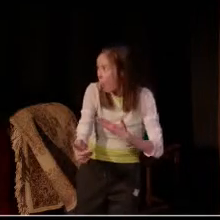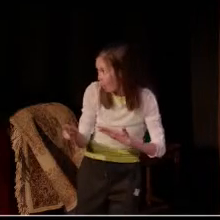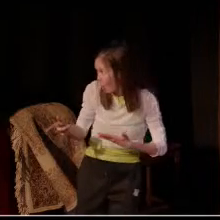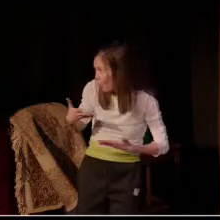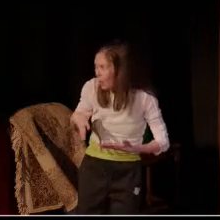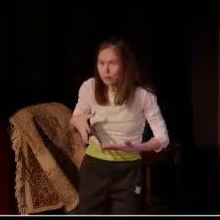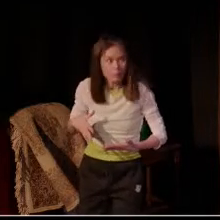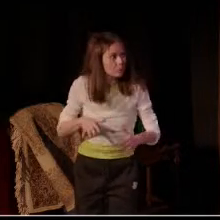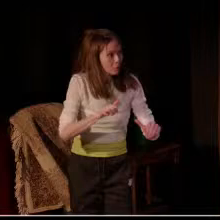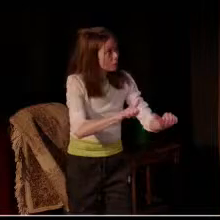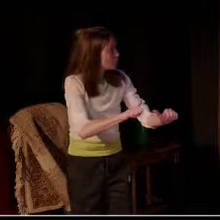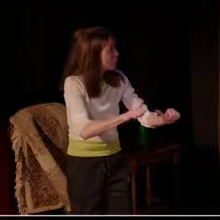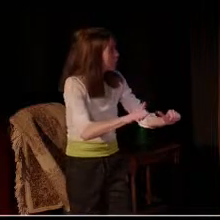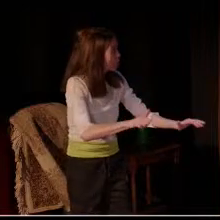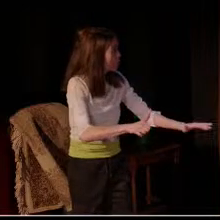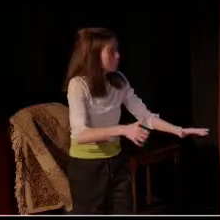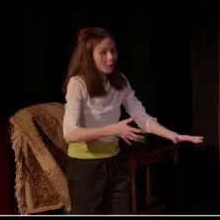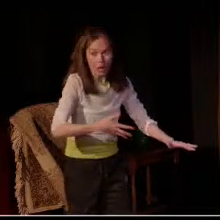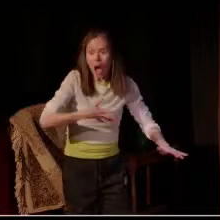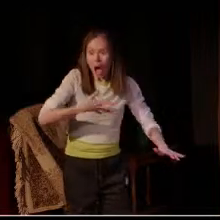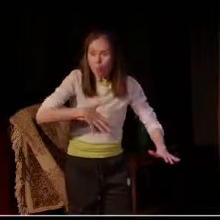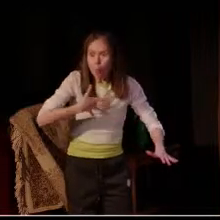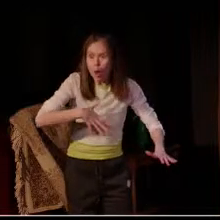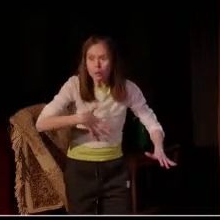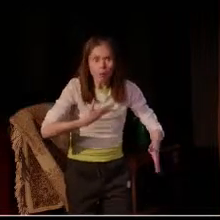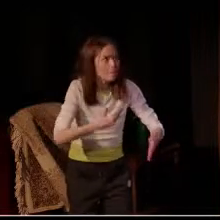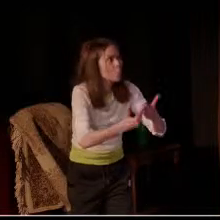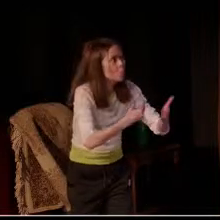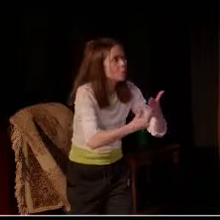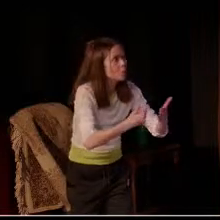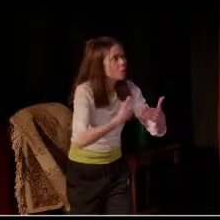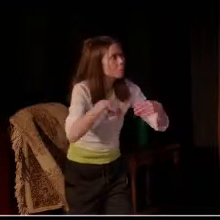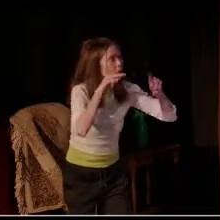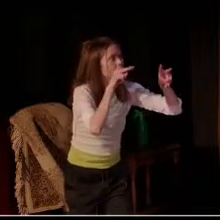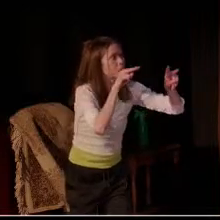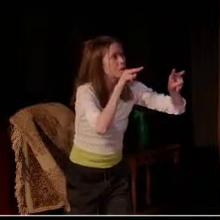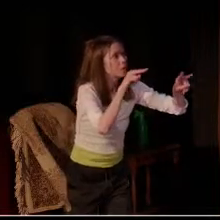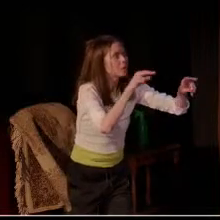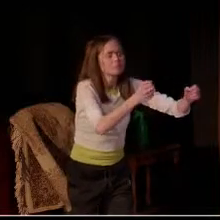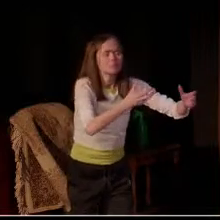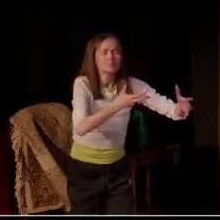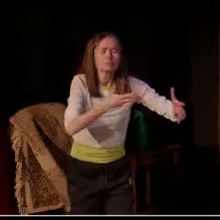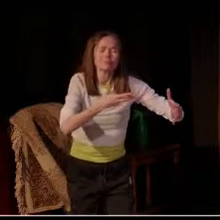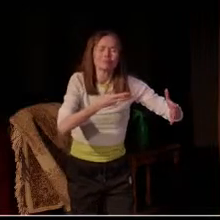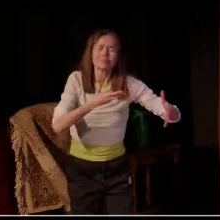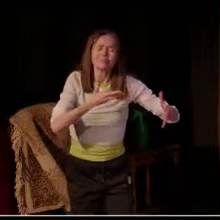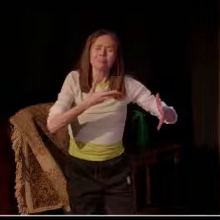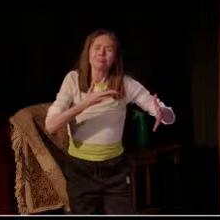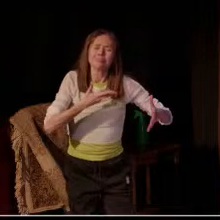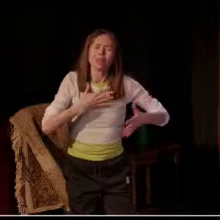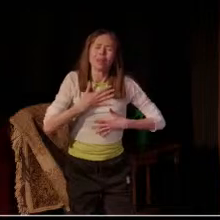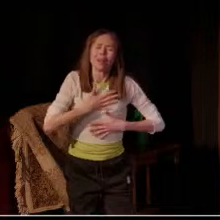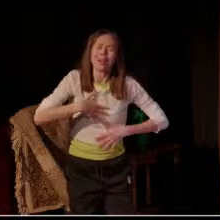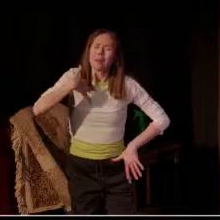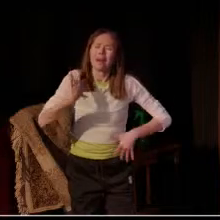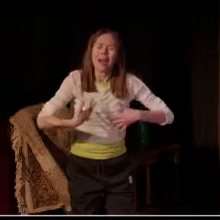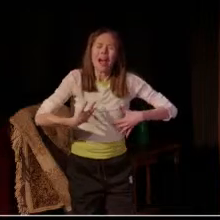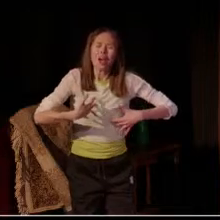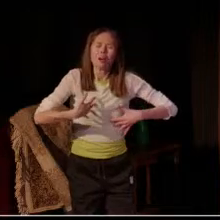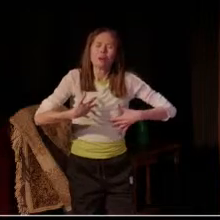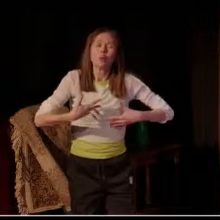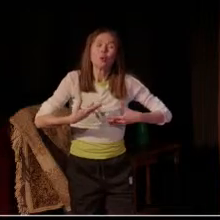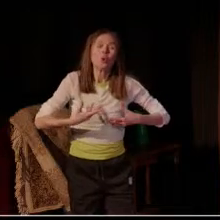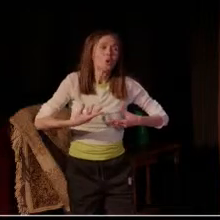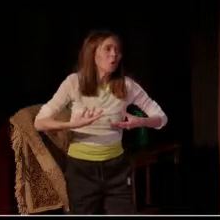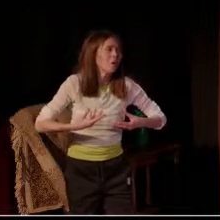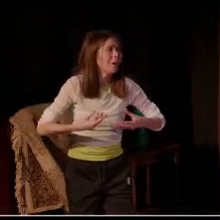Do, Paulina, for this affliction tastes as sweet as any healing tonic. Still yet